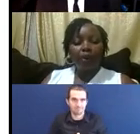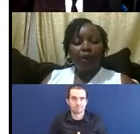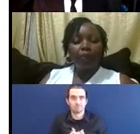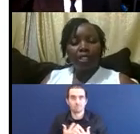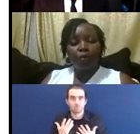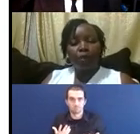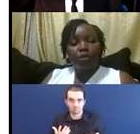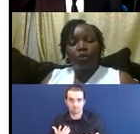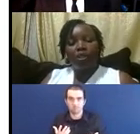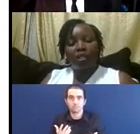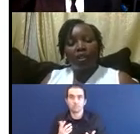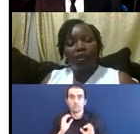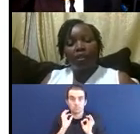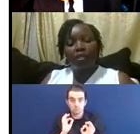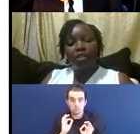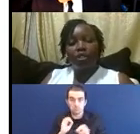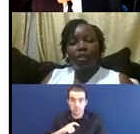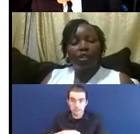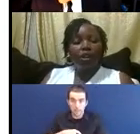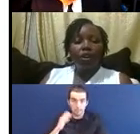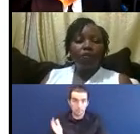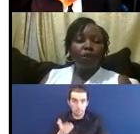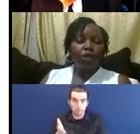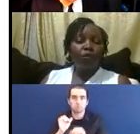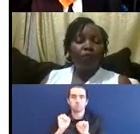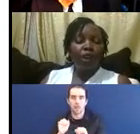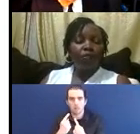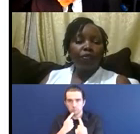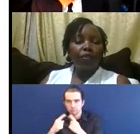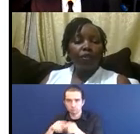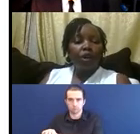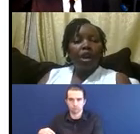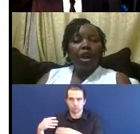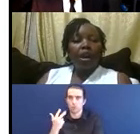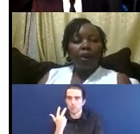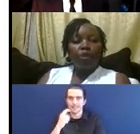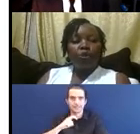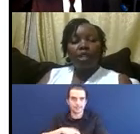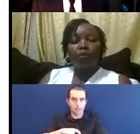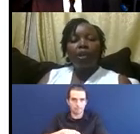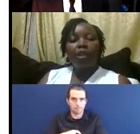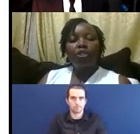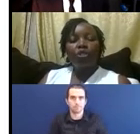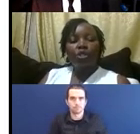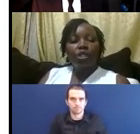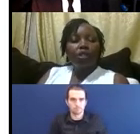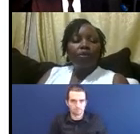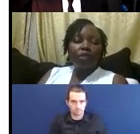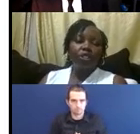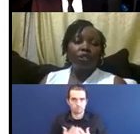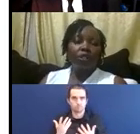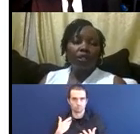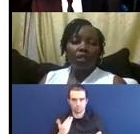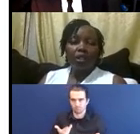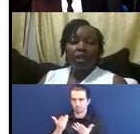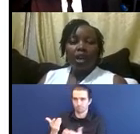Welcome participants to this session of Module 5. I want to start by introducing the